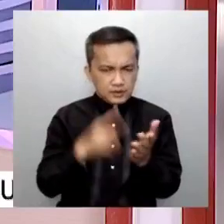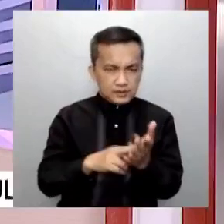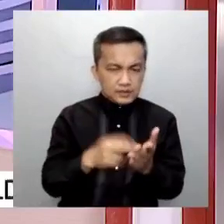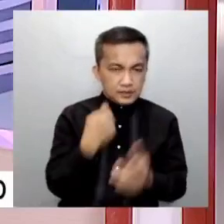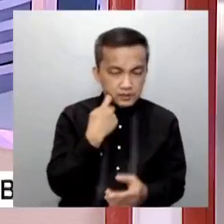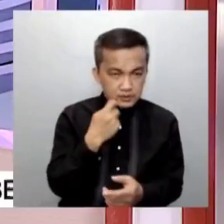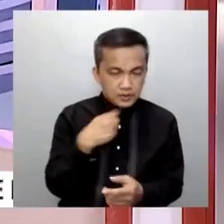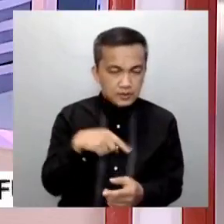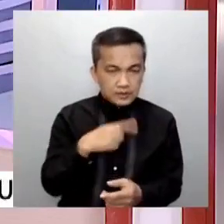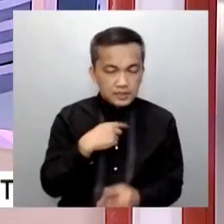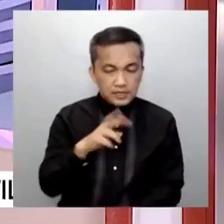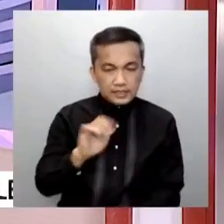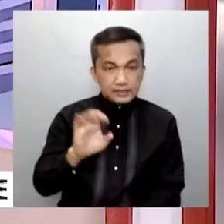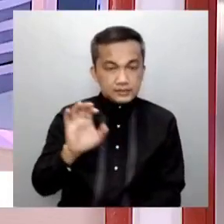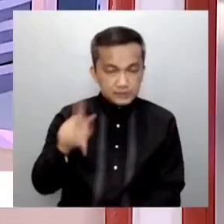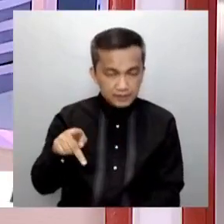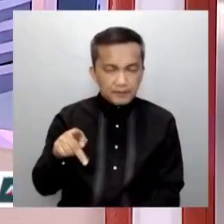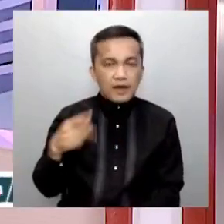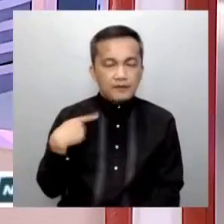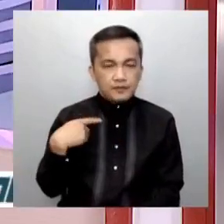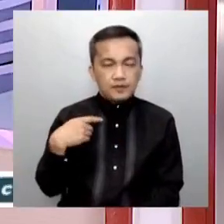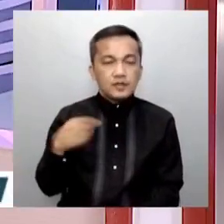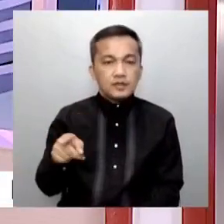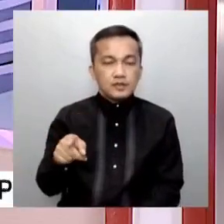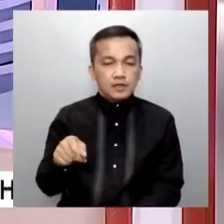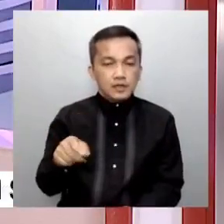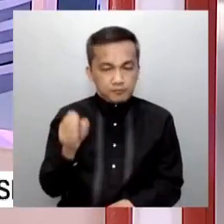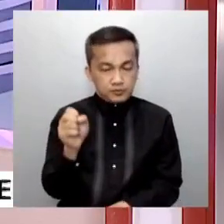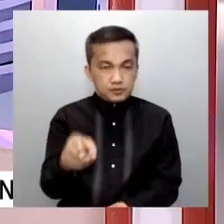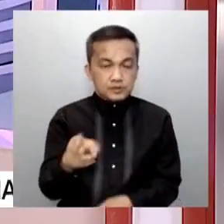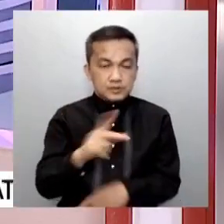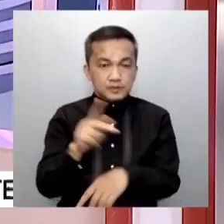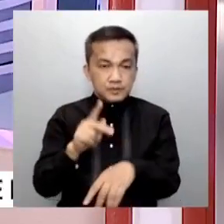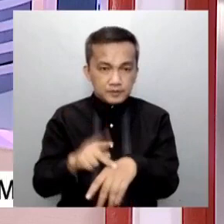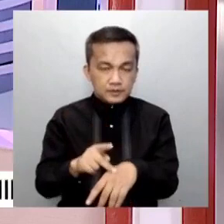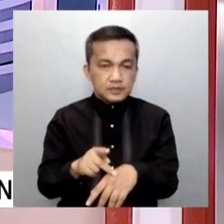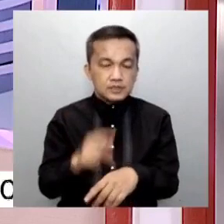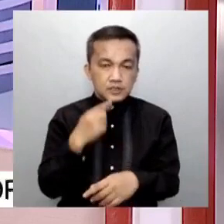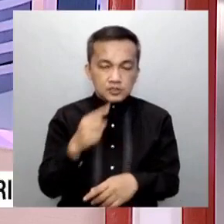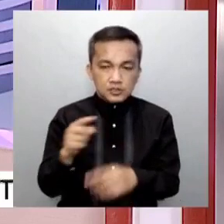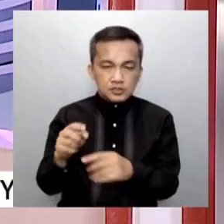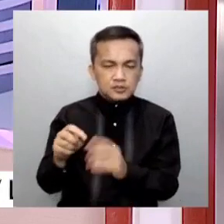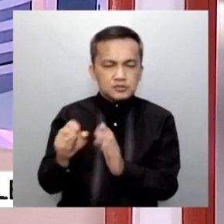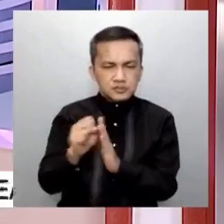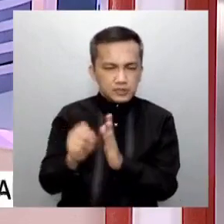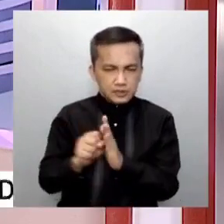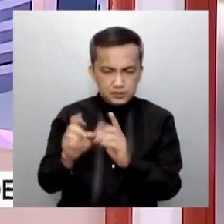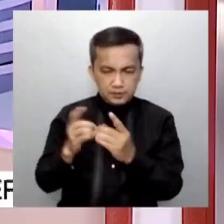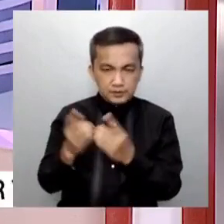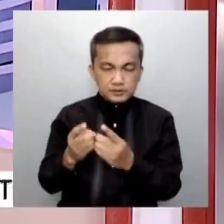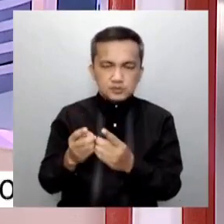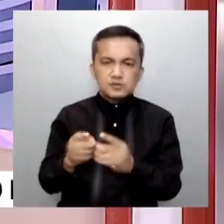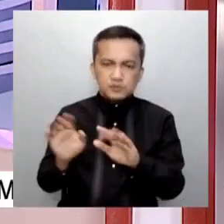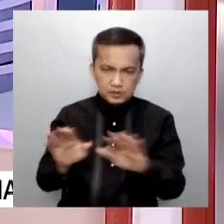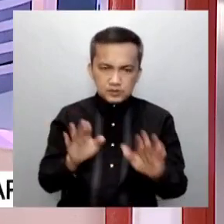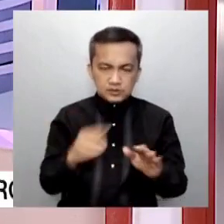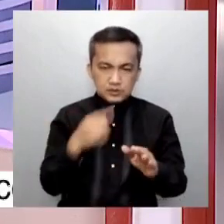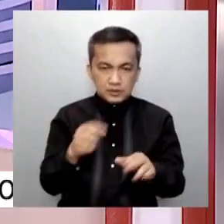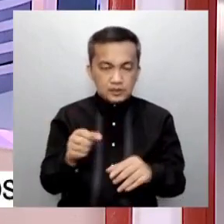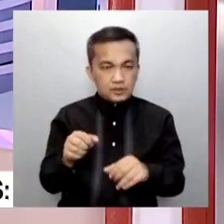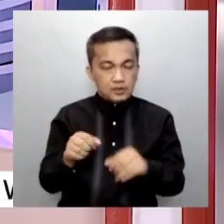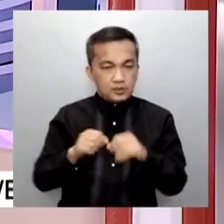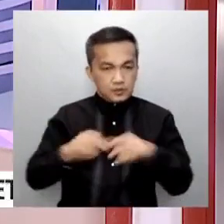RCEP has taken effect in the Philippines. The country's Trade Department gives its assurance the implementation of the